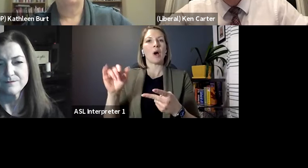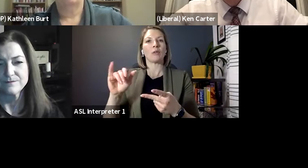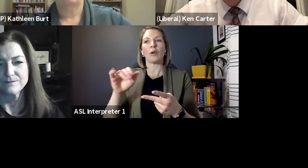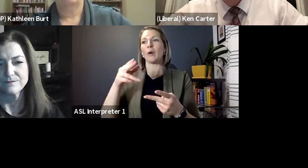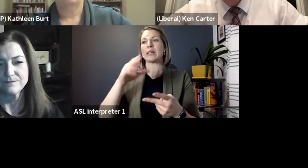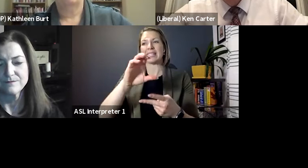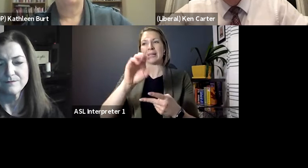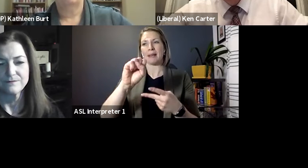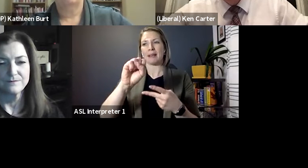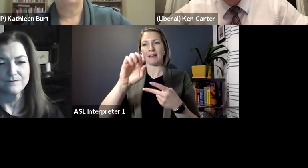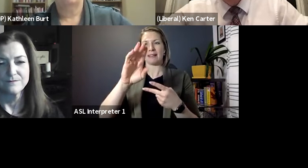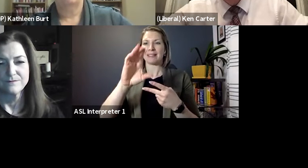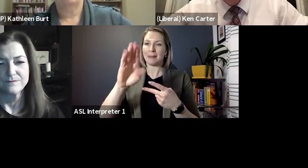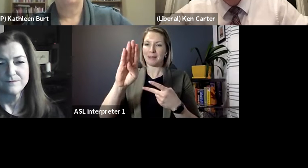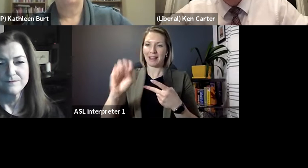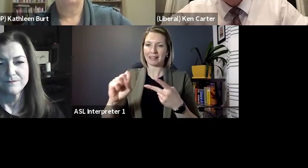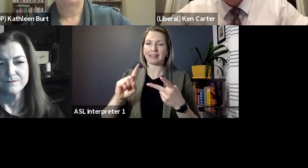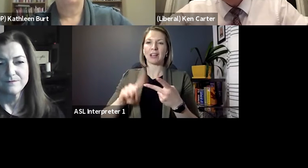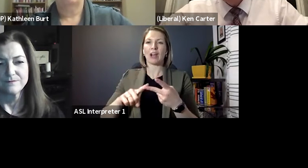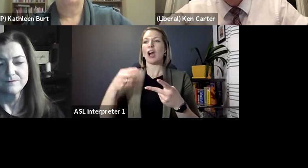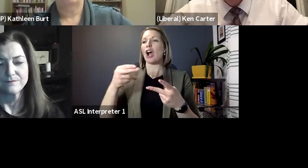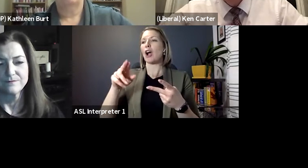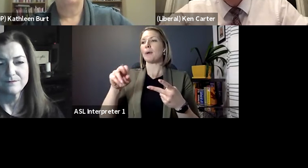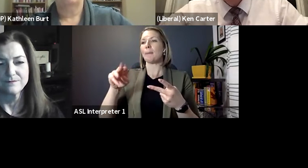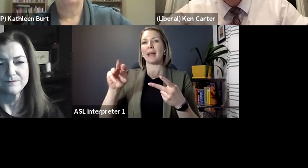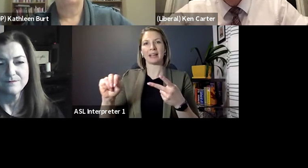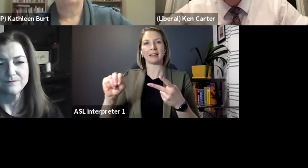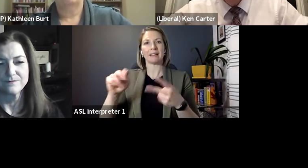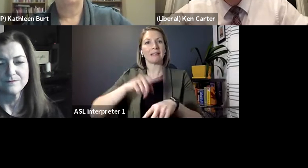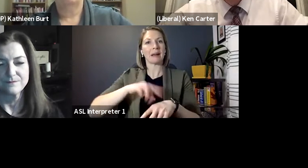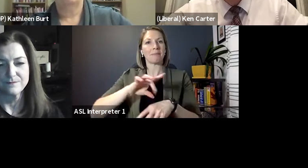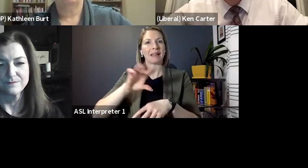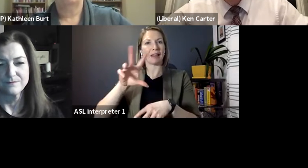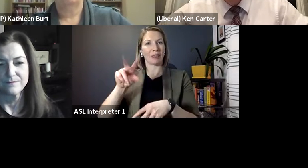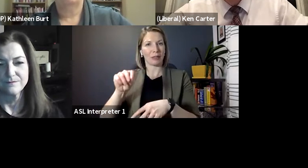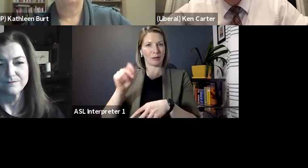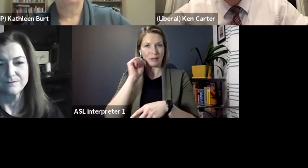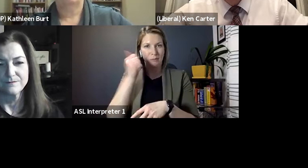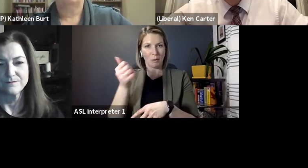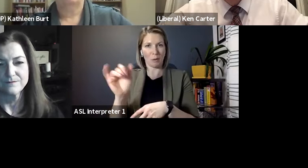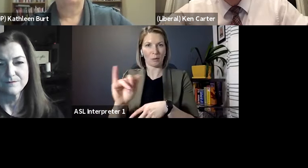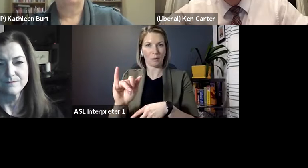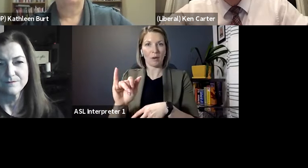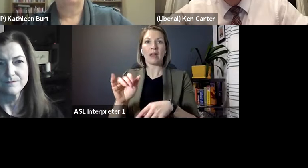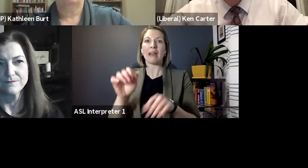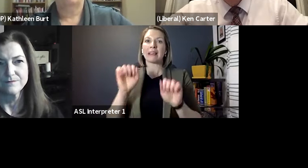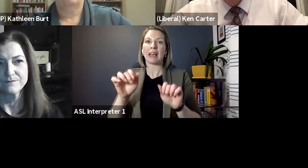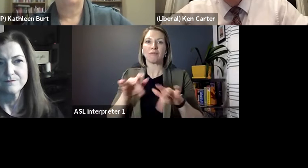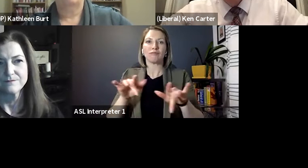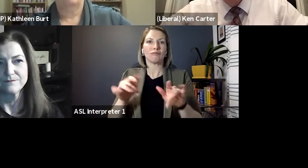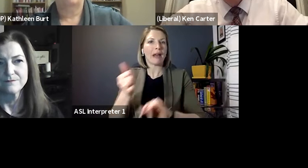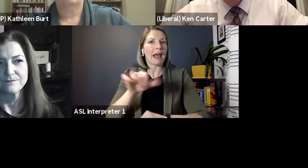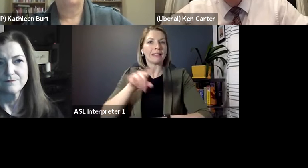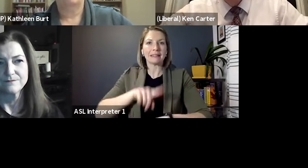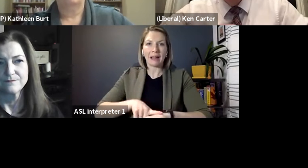at 8:45 p.m. Each forum will be recorded and will be available to be viewed with captions after the event.